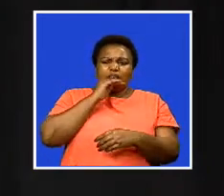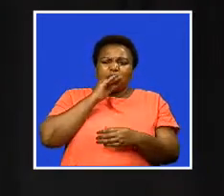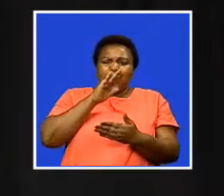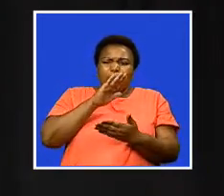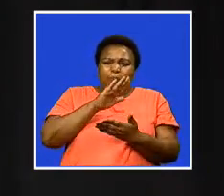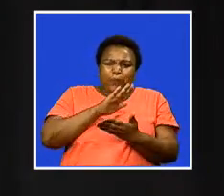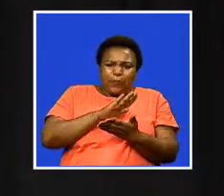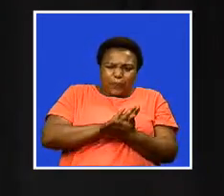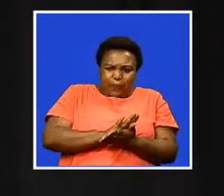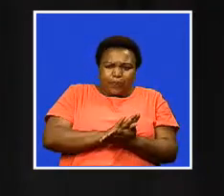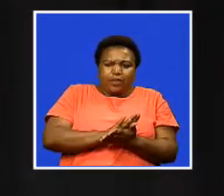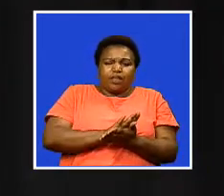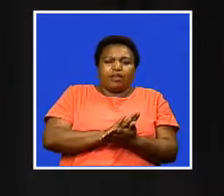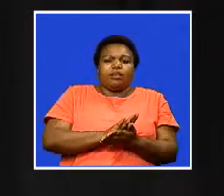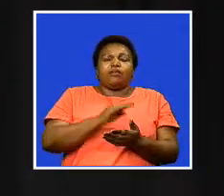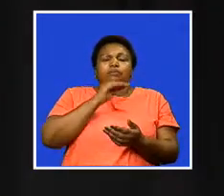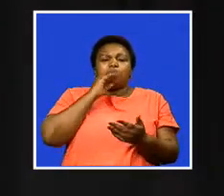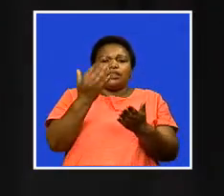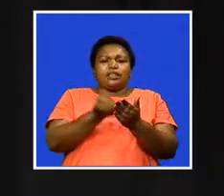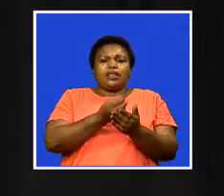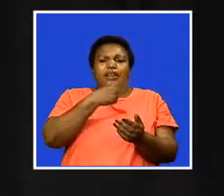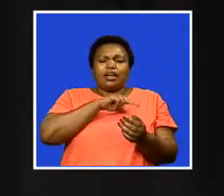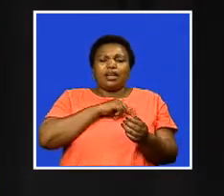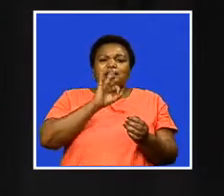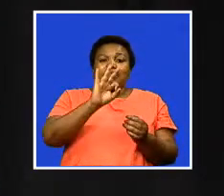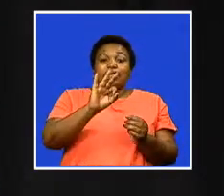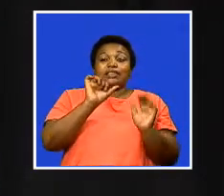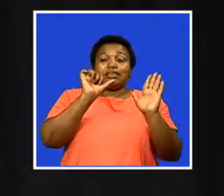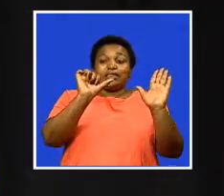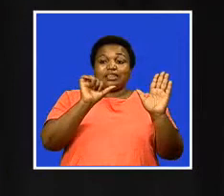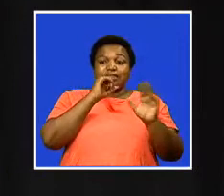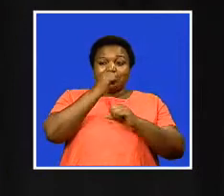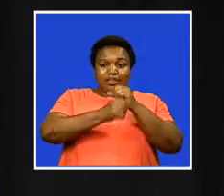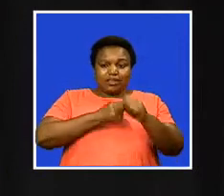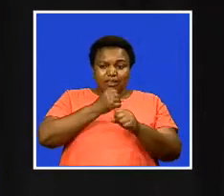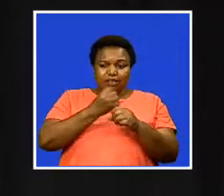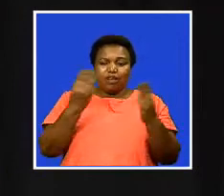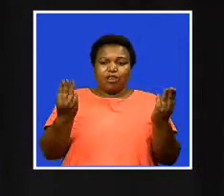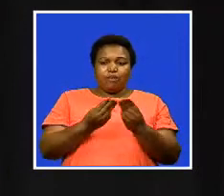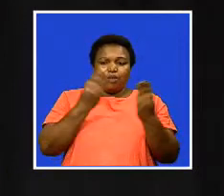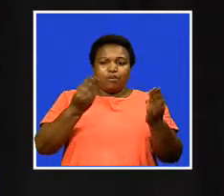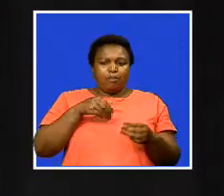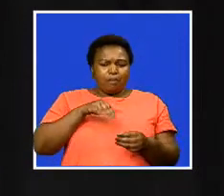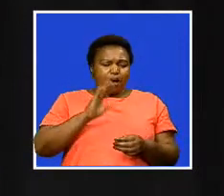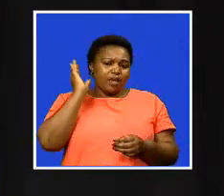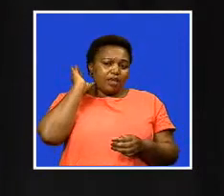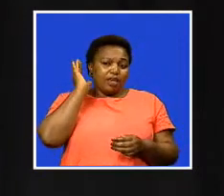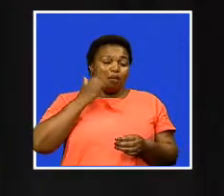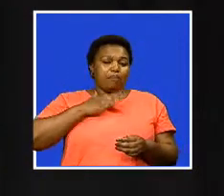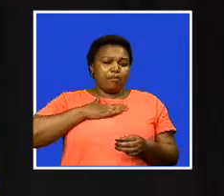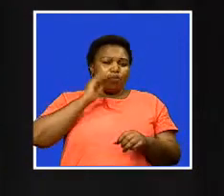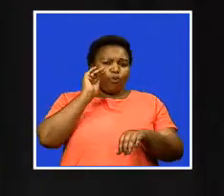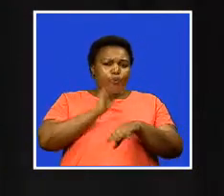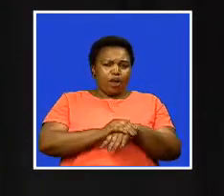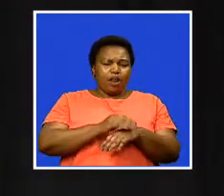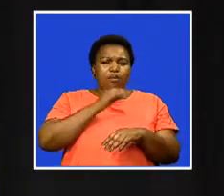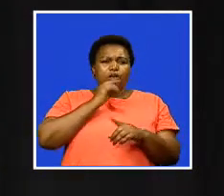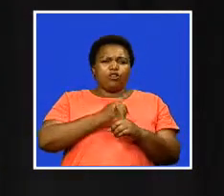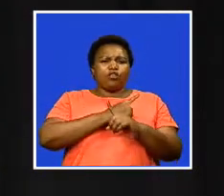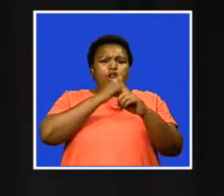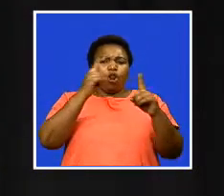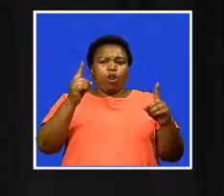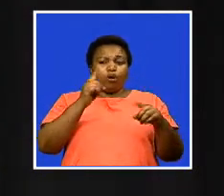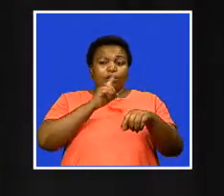years. 36 years ngifuna isive singive kahle. It's a long time. Ngoba ema